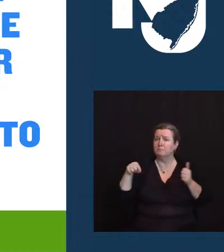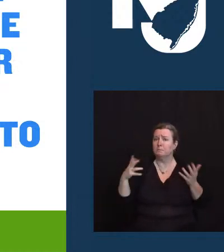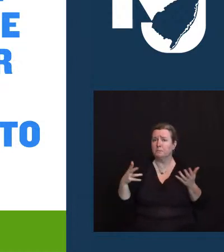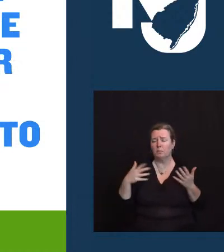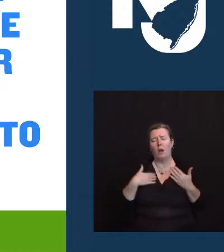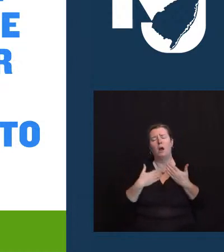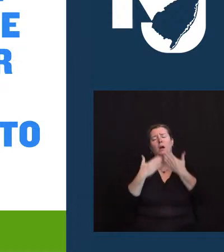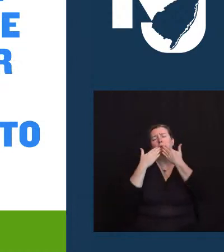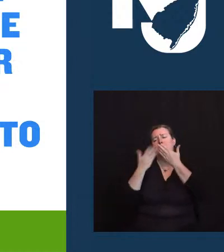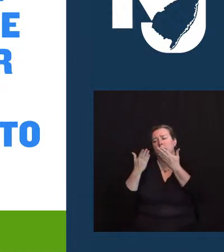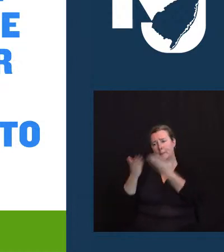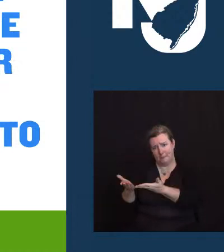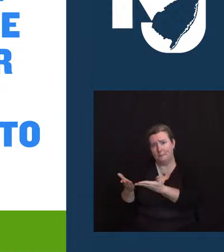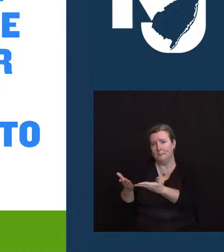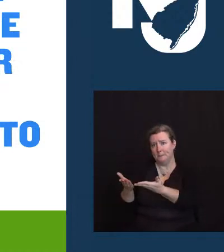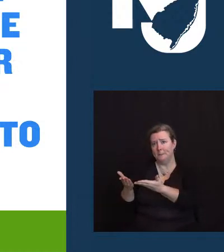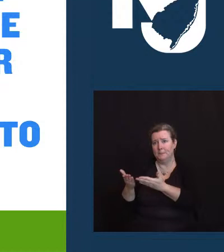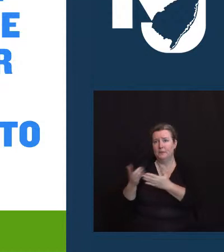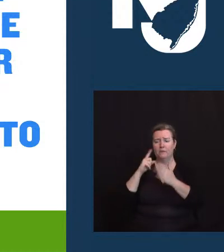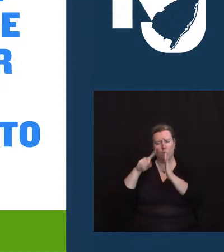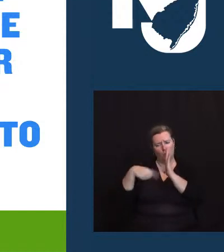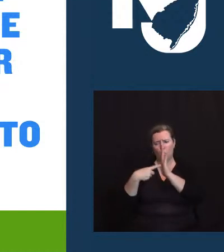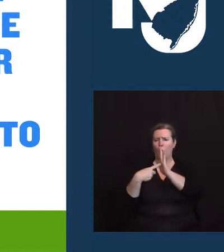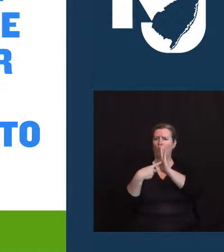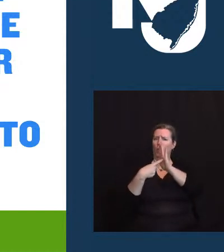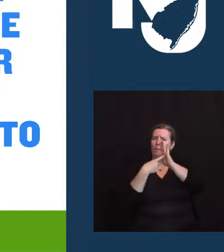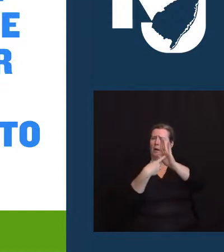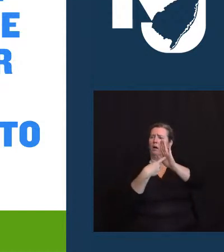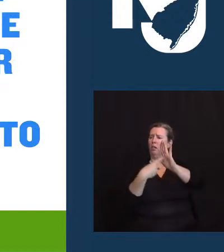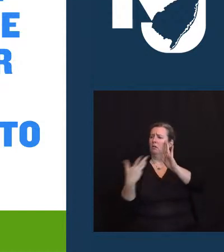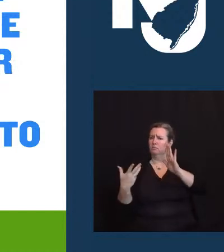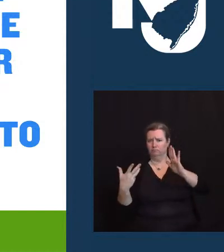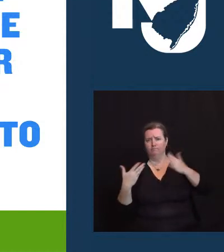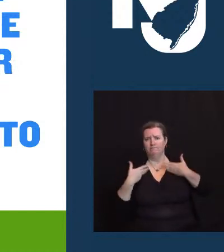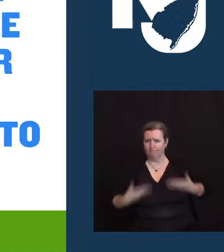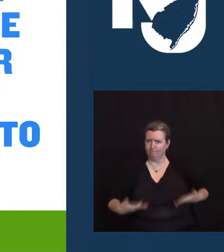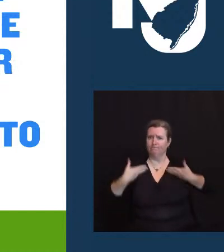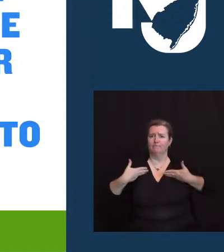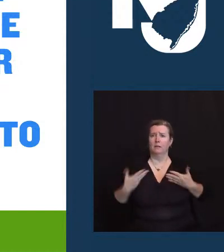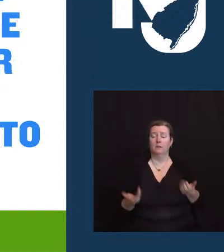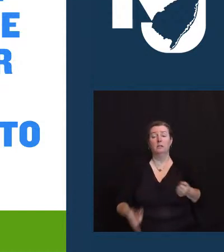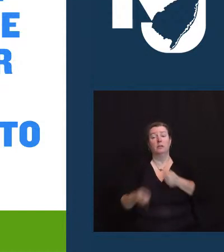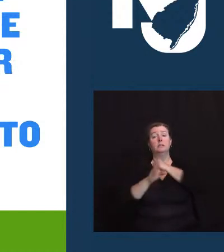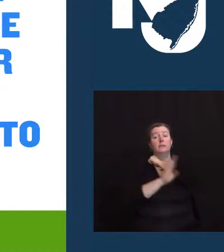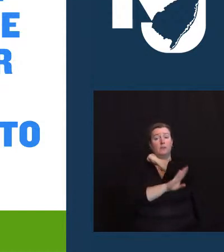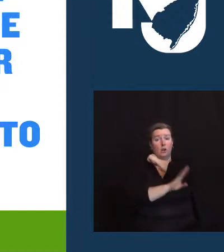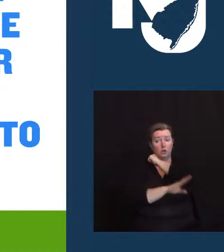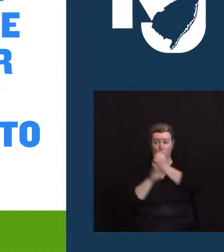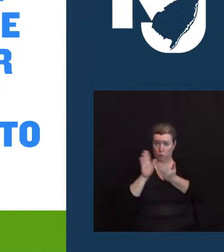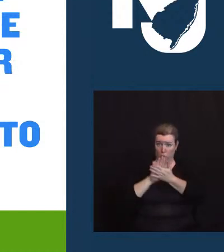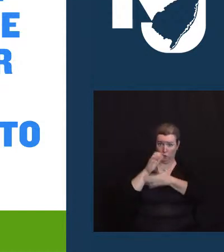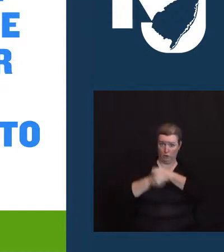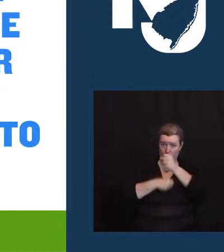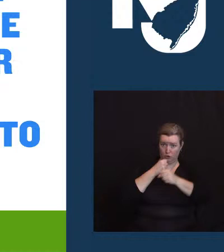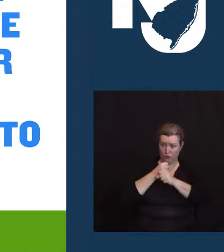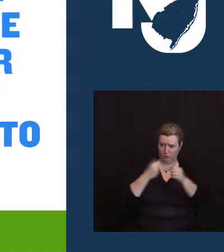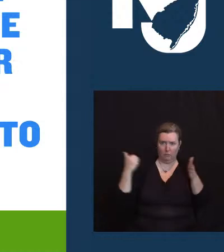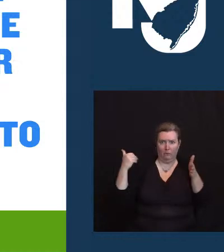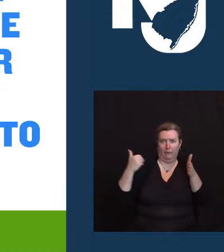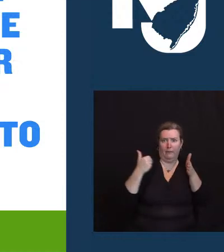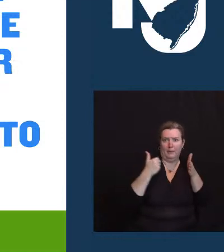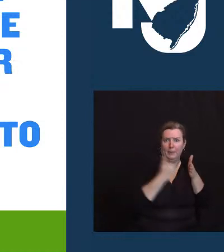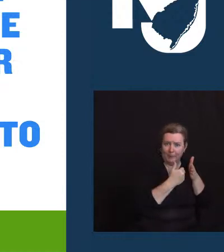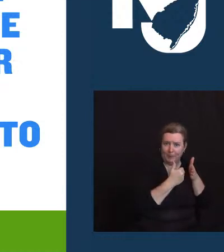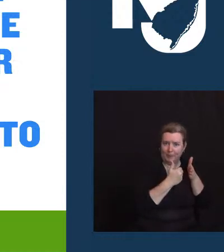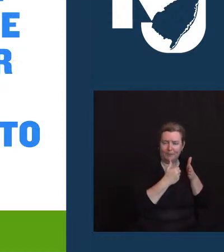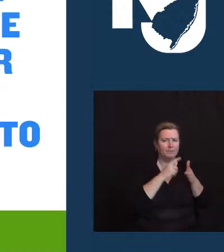continuing to be models for their communities. As the school year rapidly approaches, we are continuing to do all we can to ensure as safe a